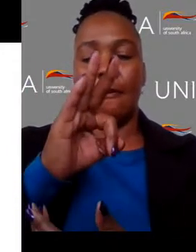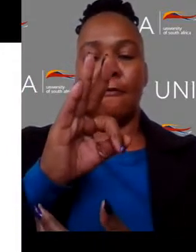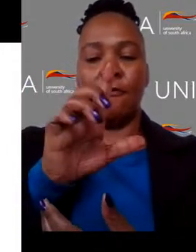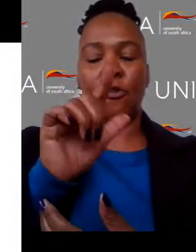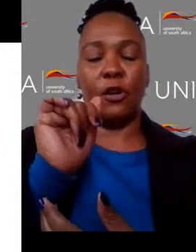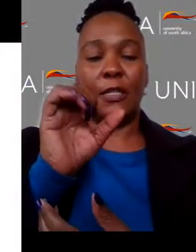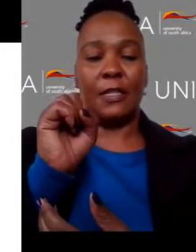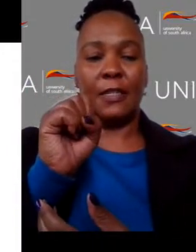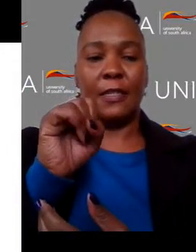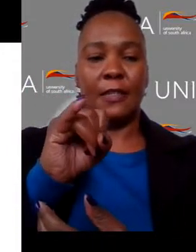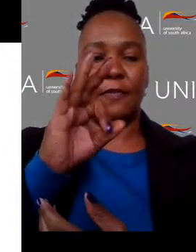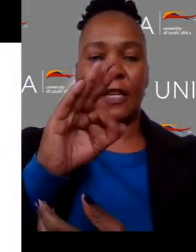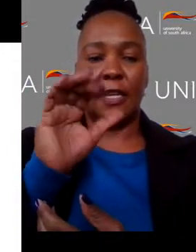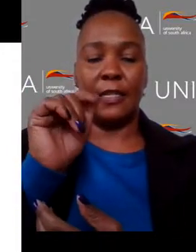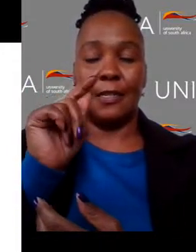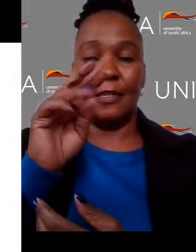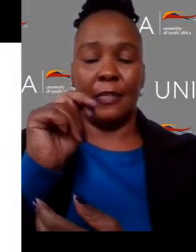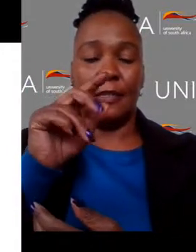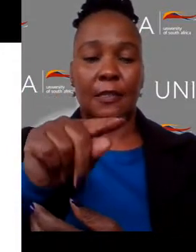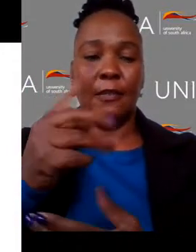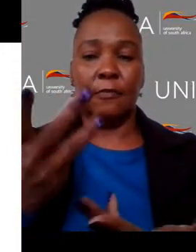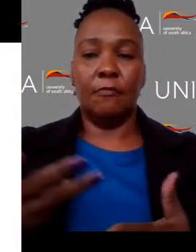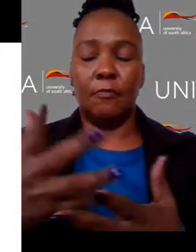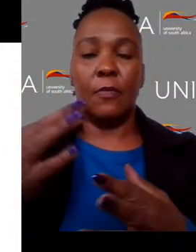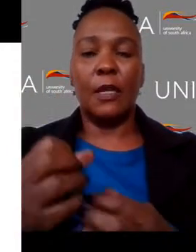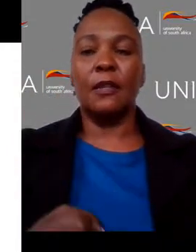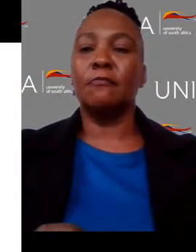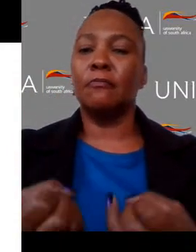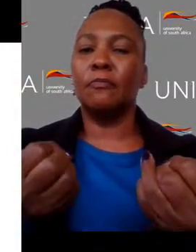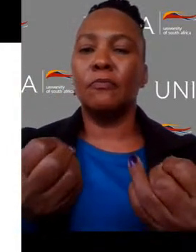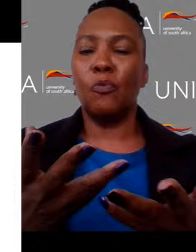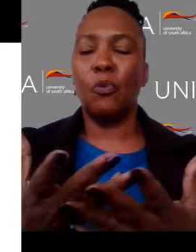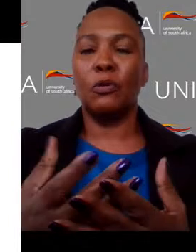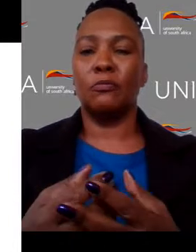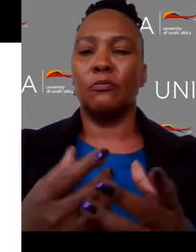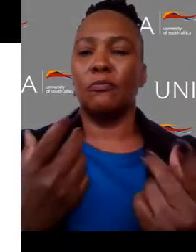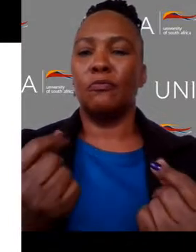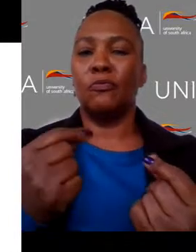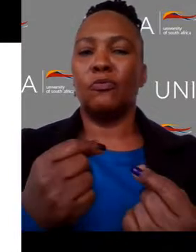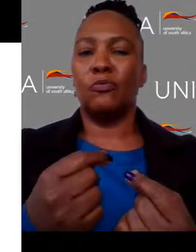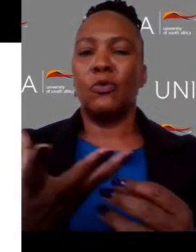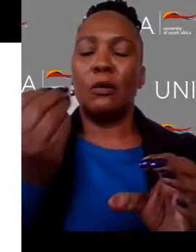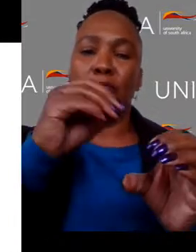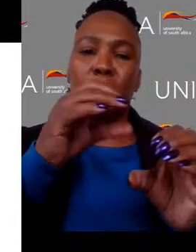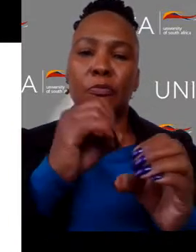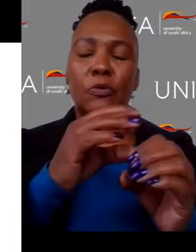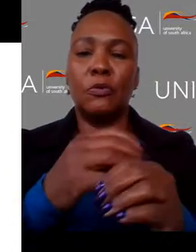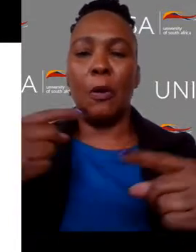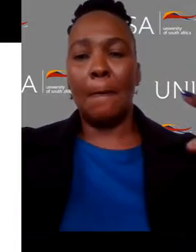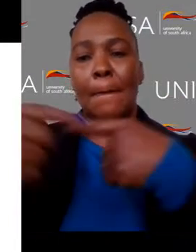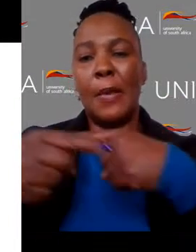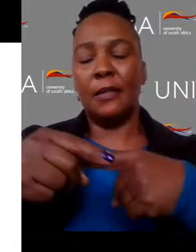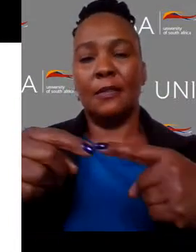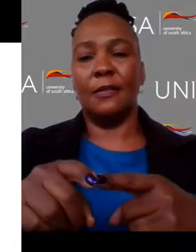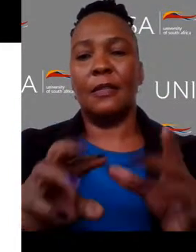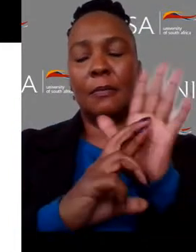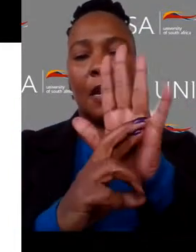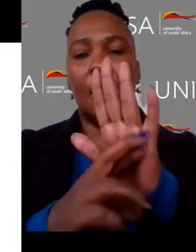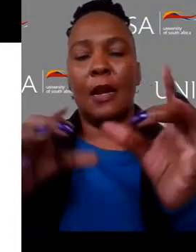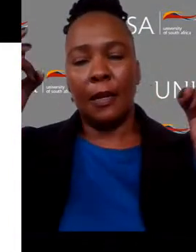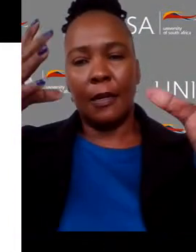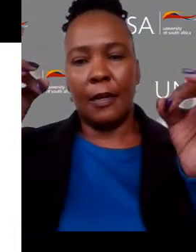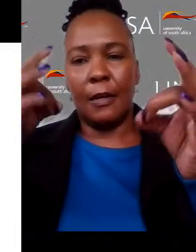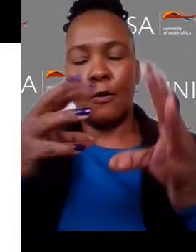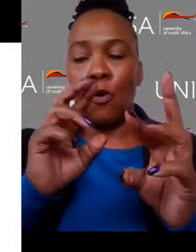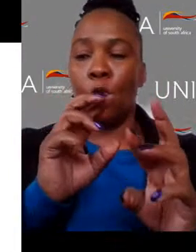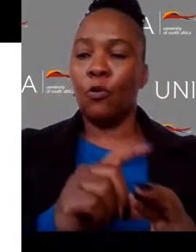Falsification. Falsification is where you deliberately alter or invent or misrepresent data or information or citations